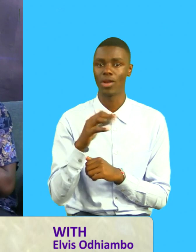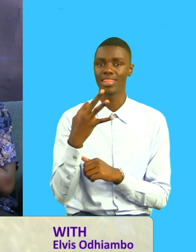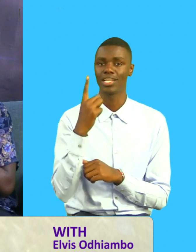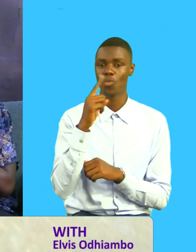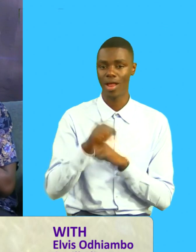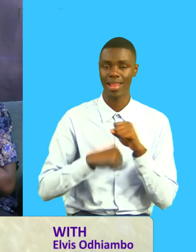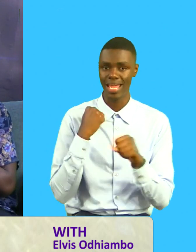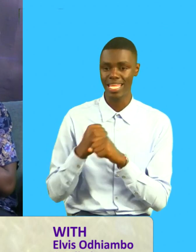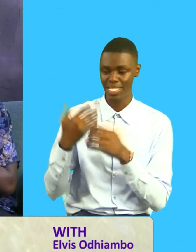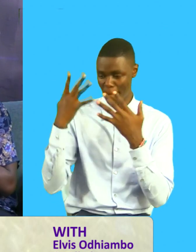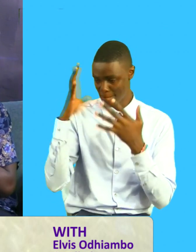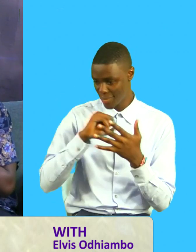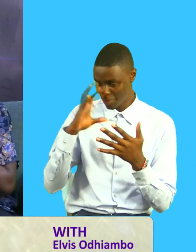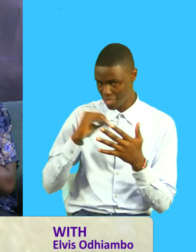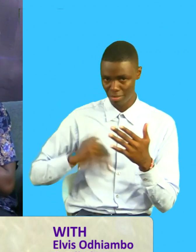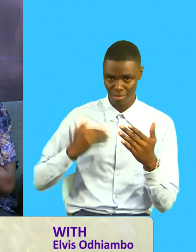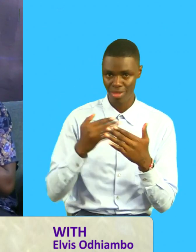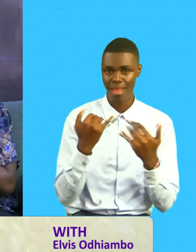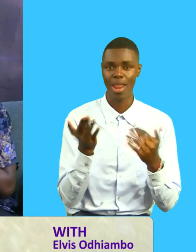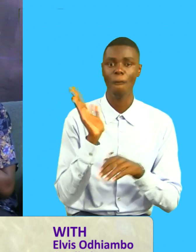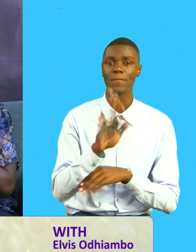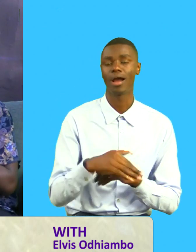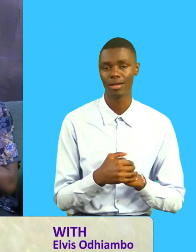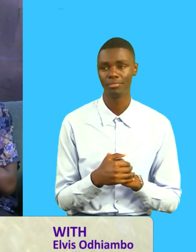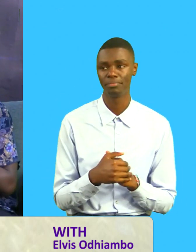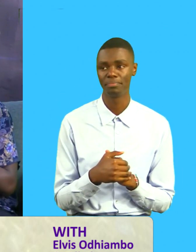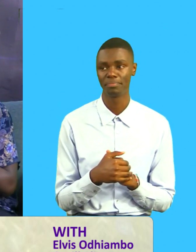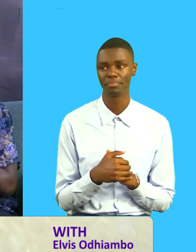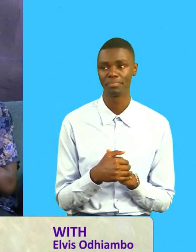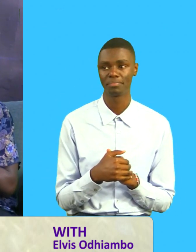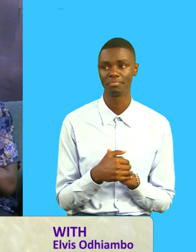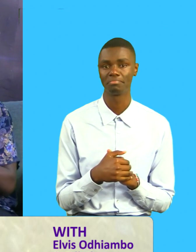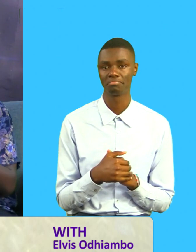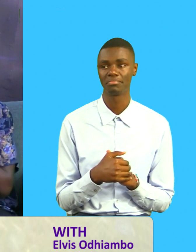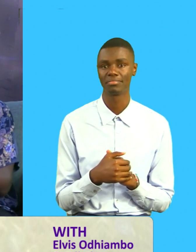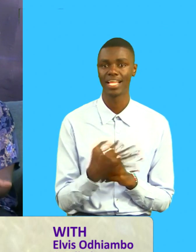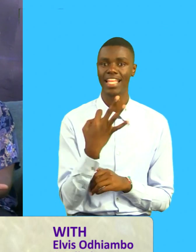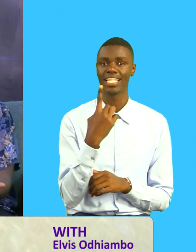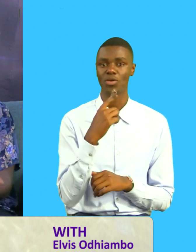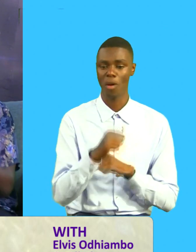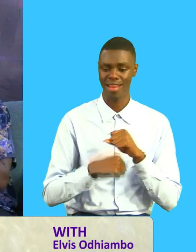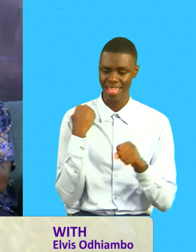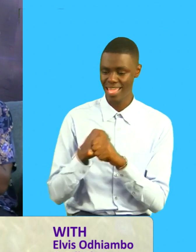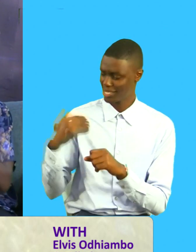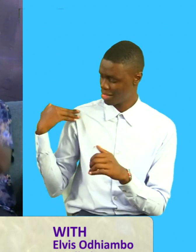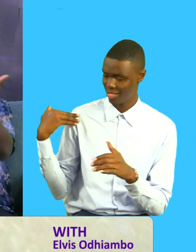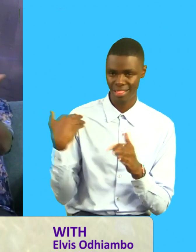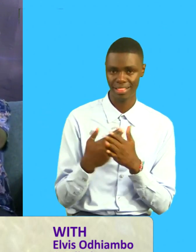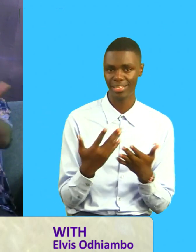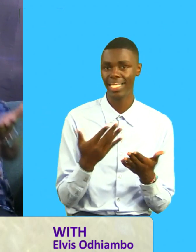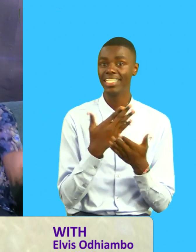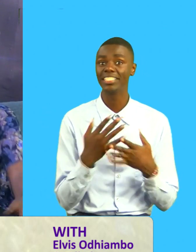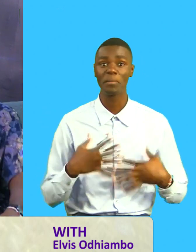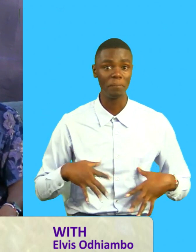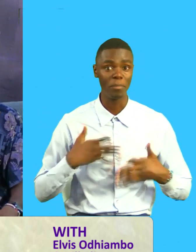League, they are once again back. Yes, they are once again back. Right, 31 years in mingi bwana. Some of us out